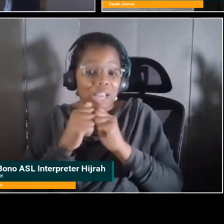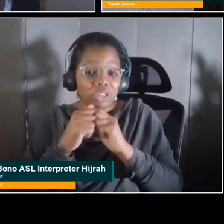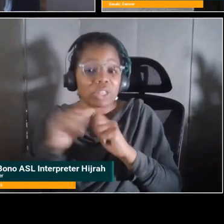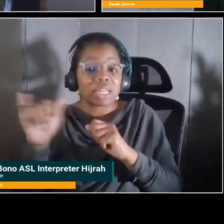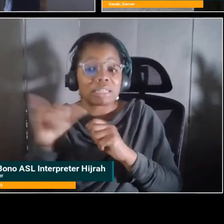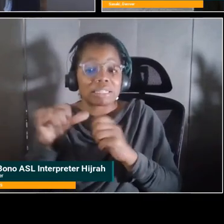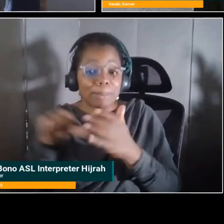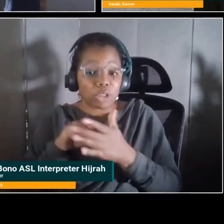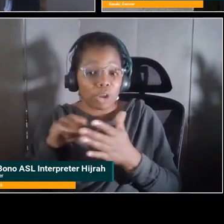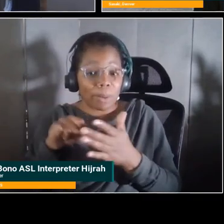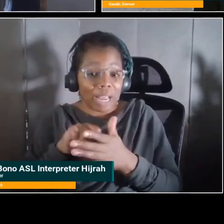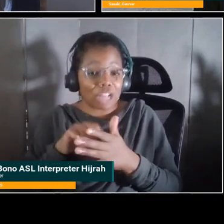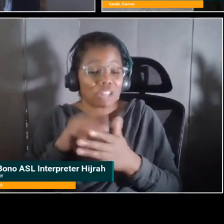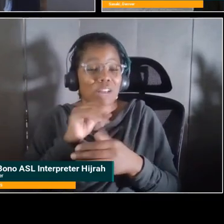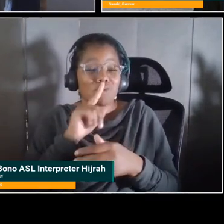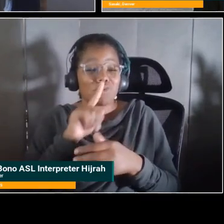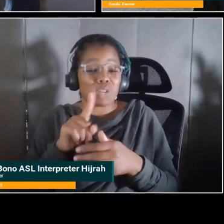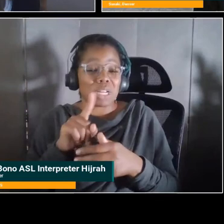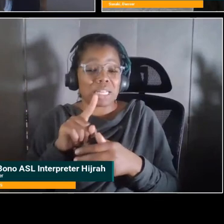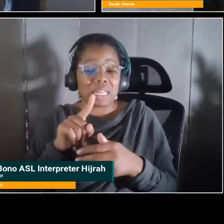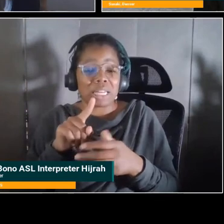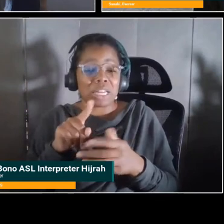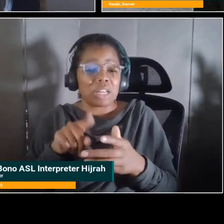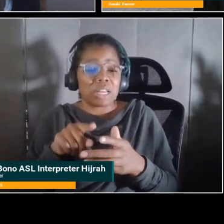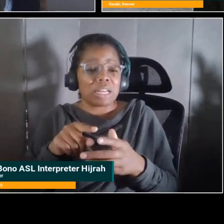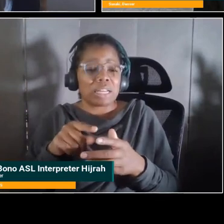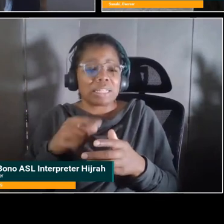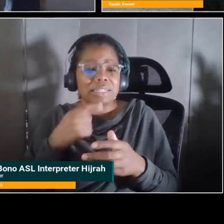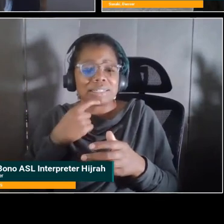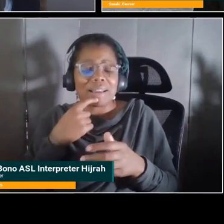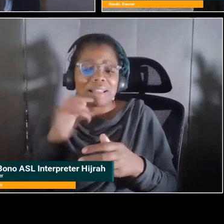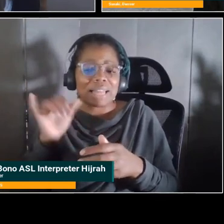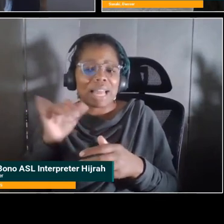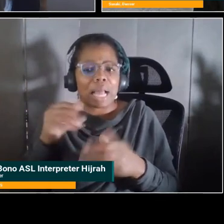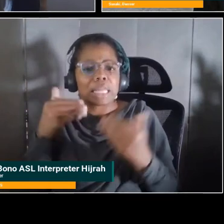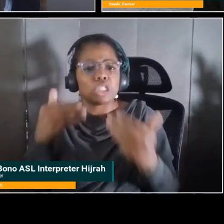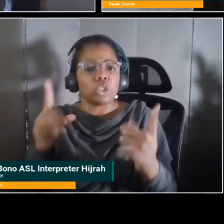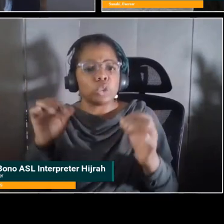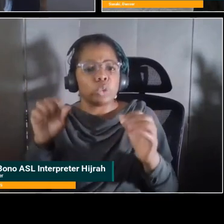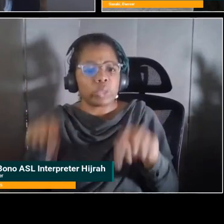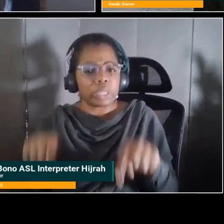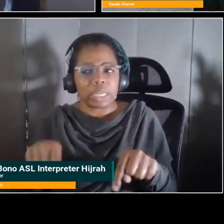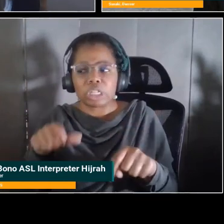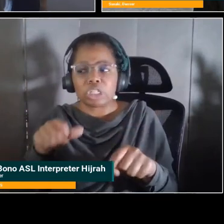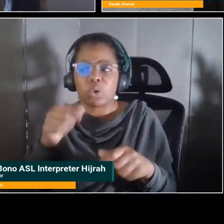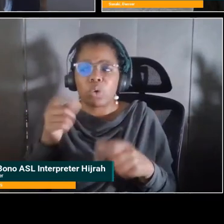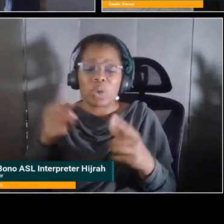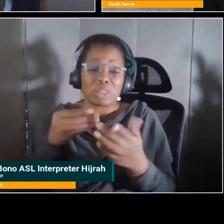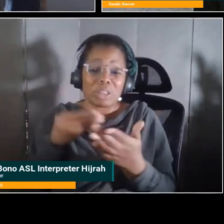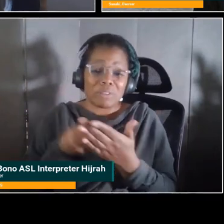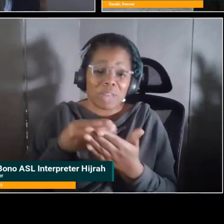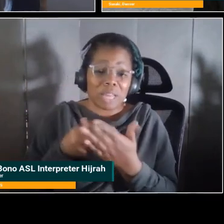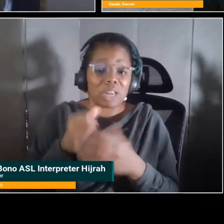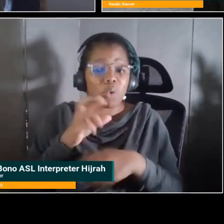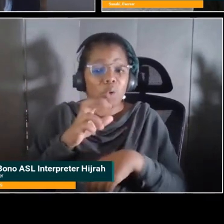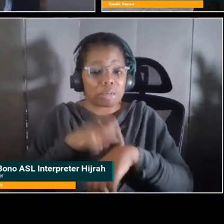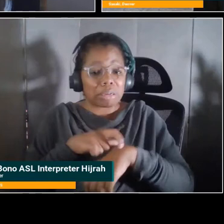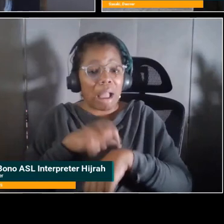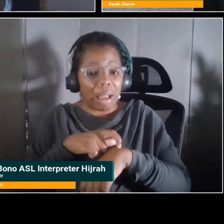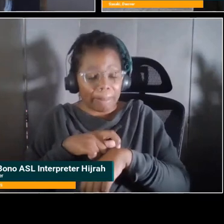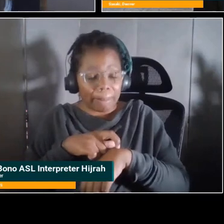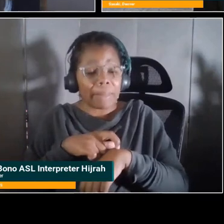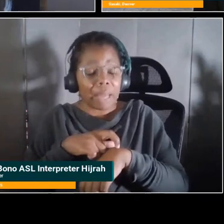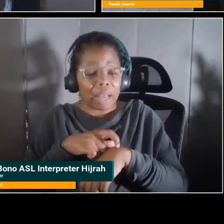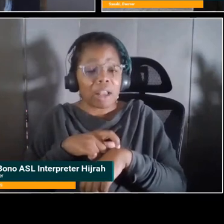page and really trying to say like, let's do this when there's a funding or there's a proper time, and just to prepare. So